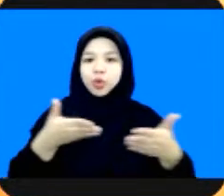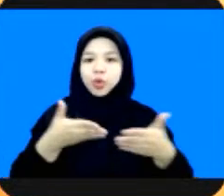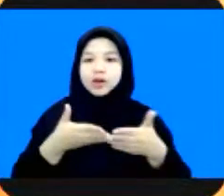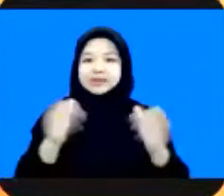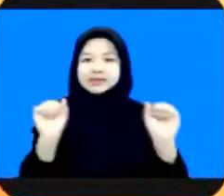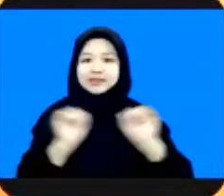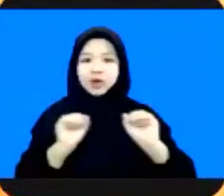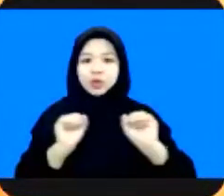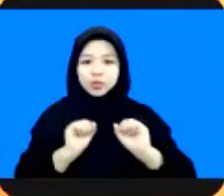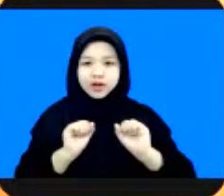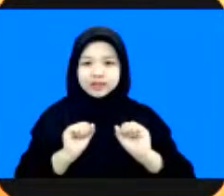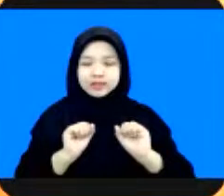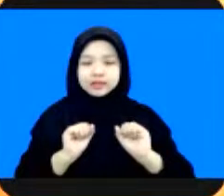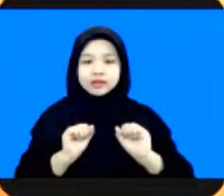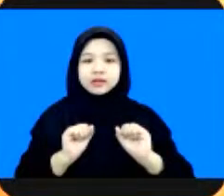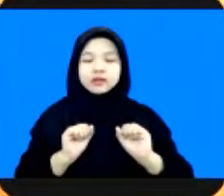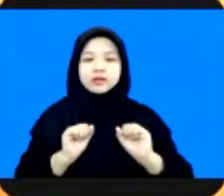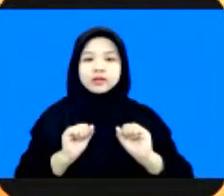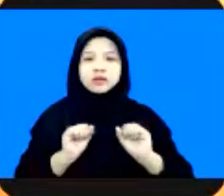declared back in